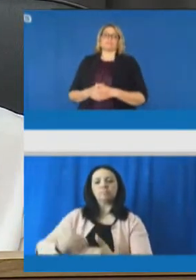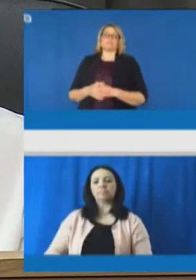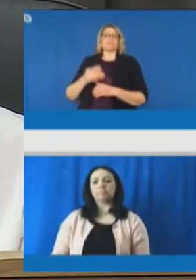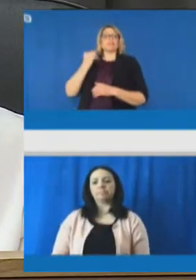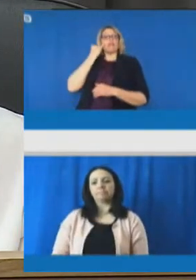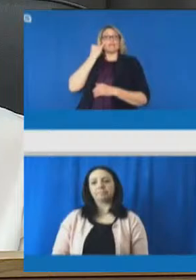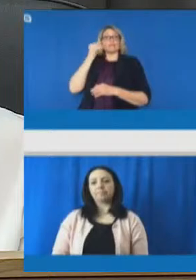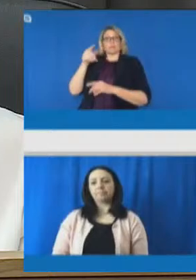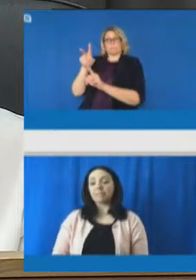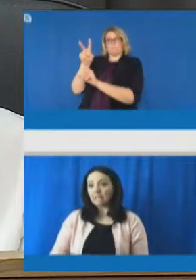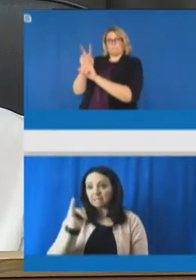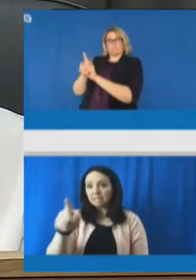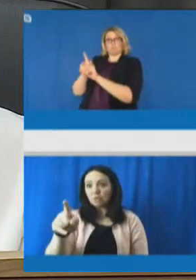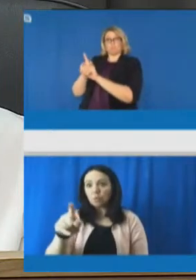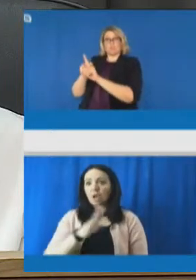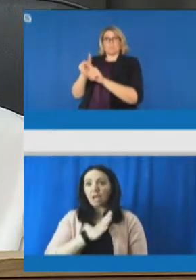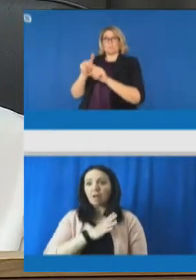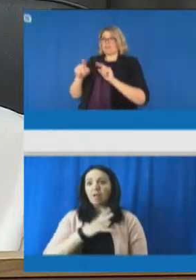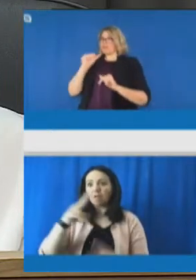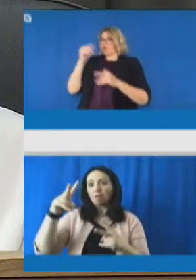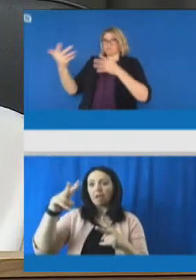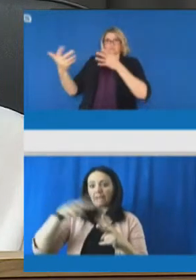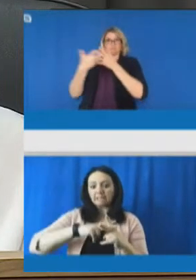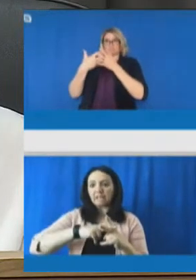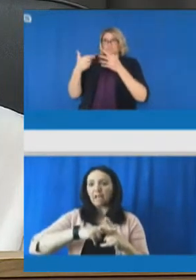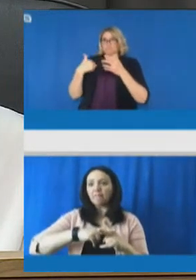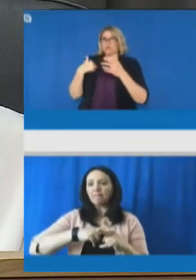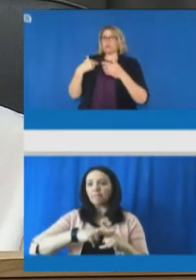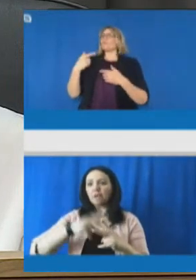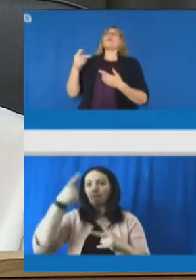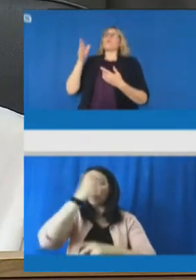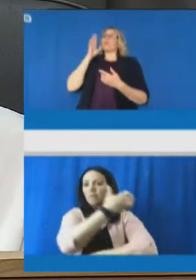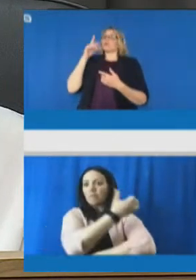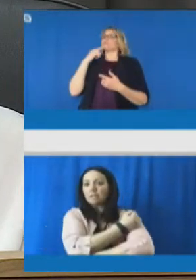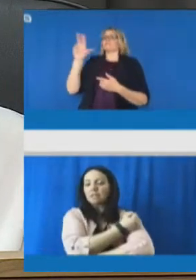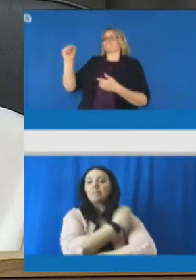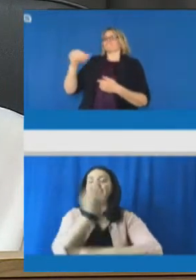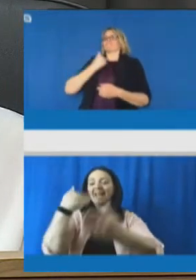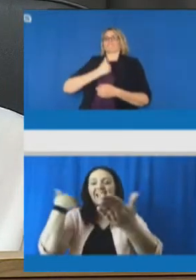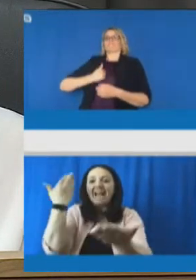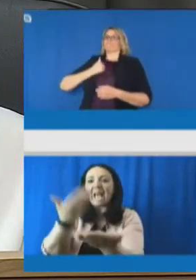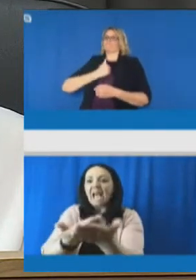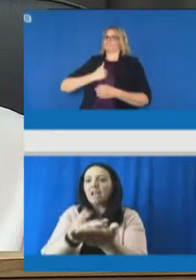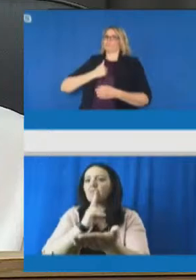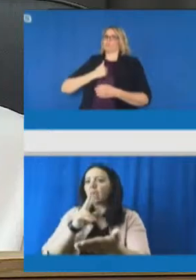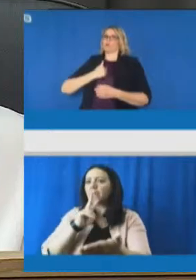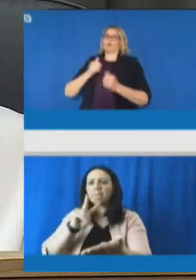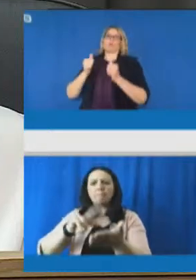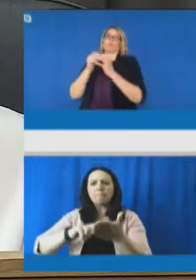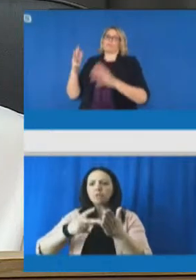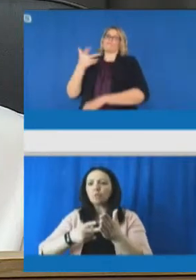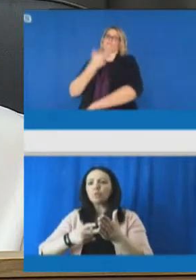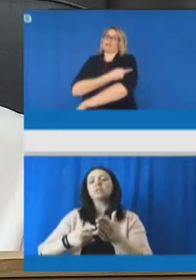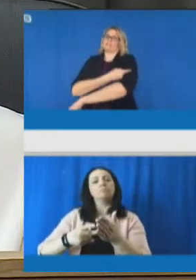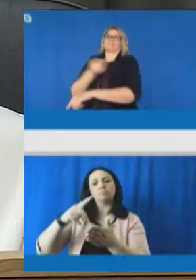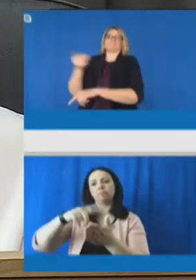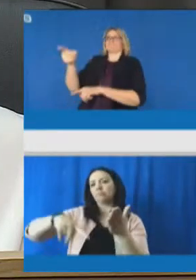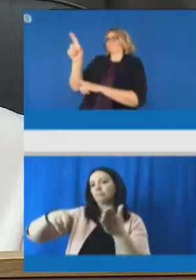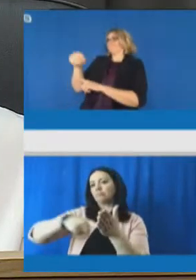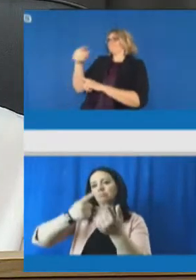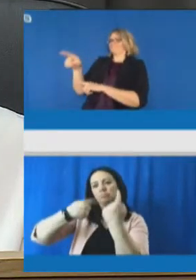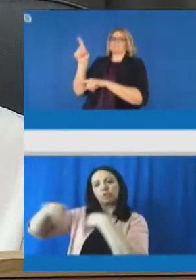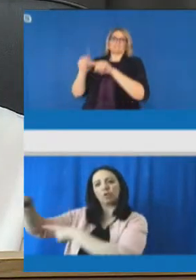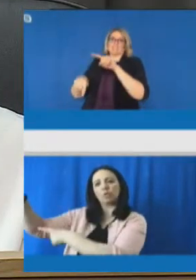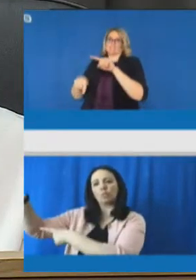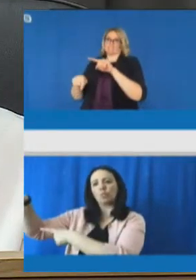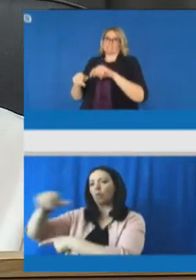COVID-19 is still with us. We must all continue to work together to follow the advice of public health and to keep one another